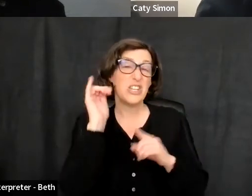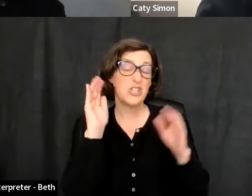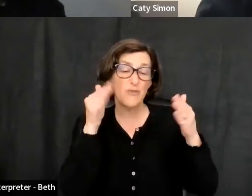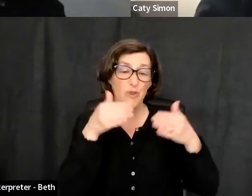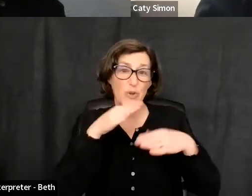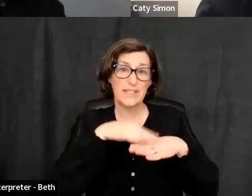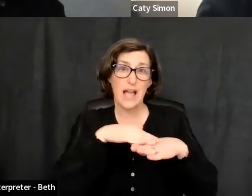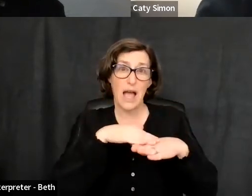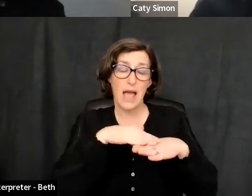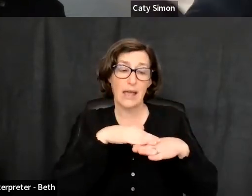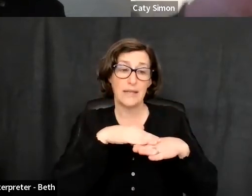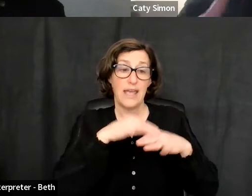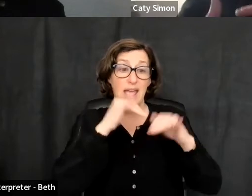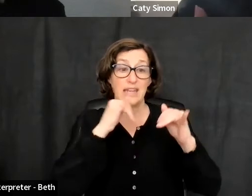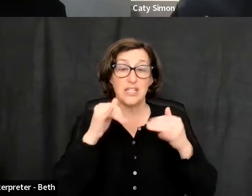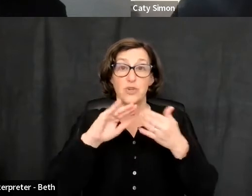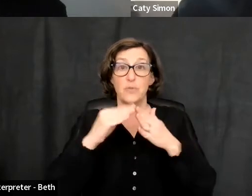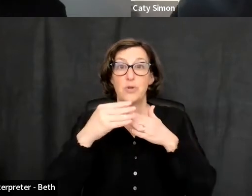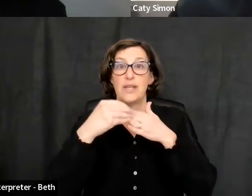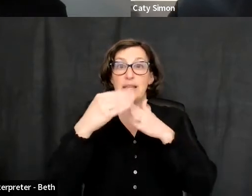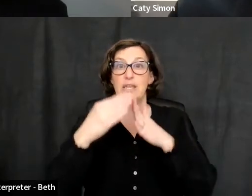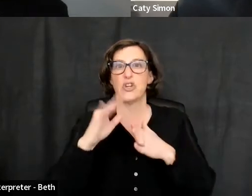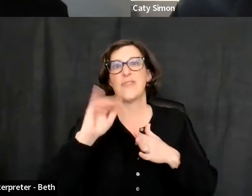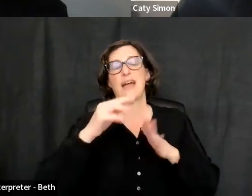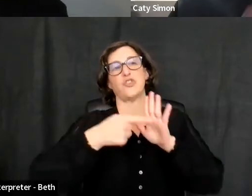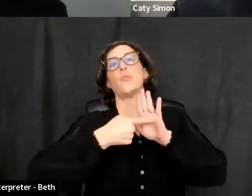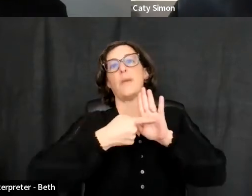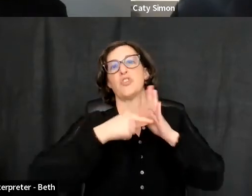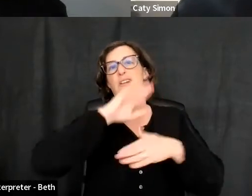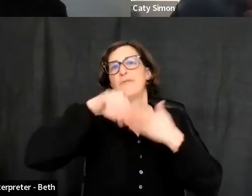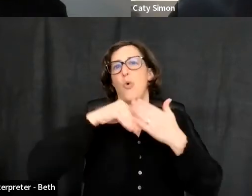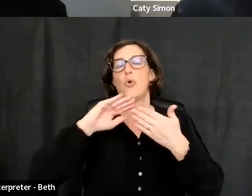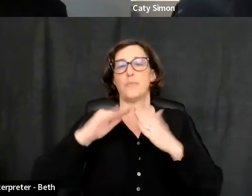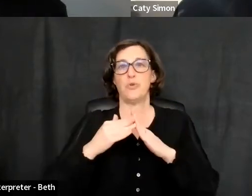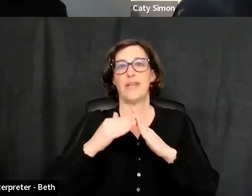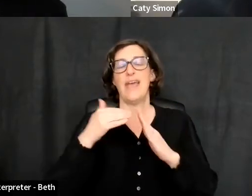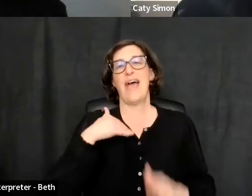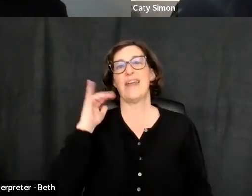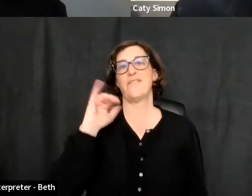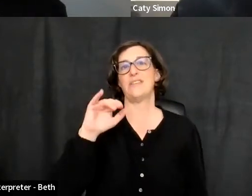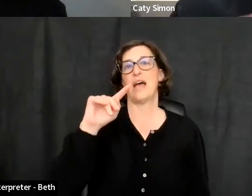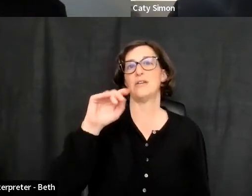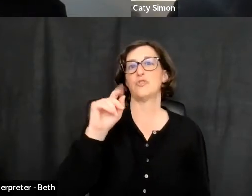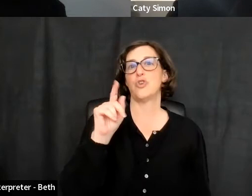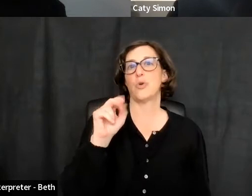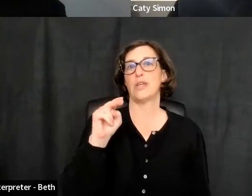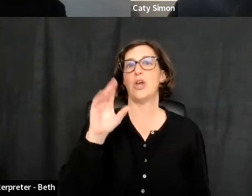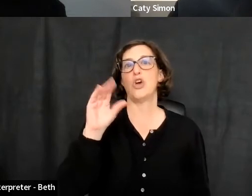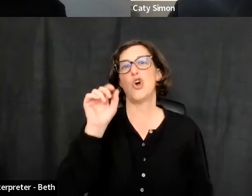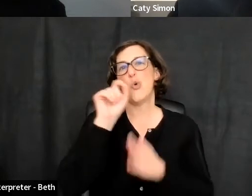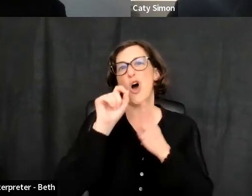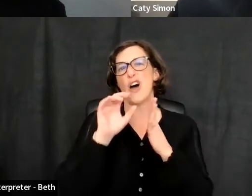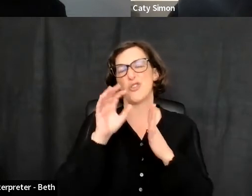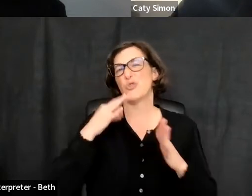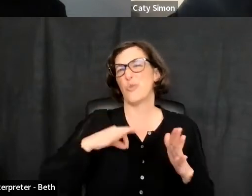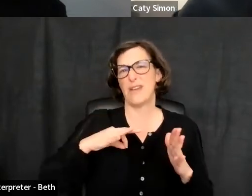an individual community leader being representative, and then having that token co-author credit or whatever else.